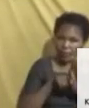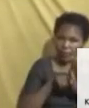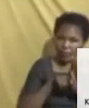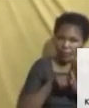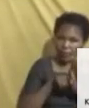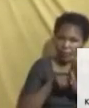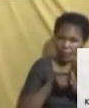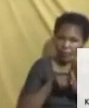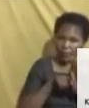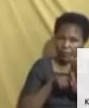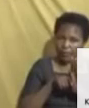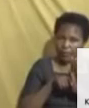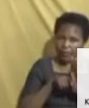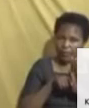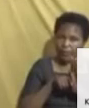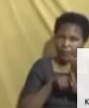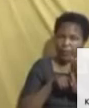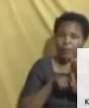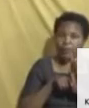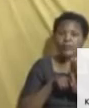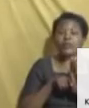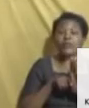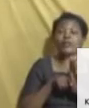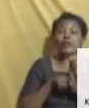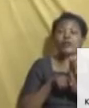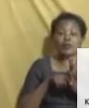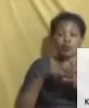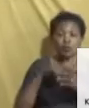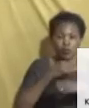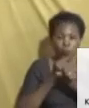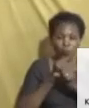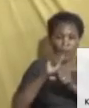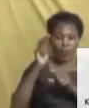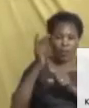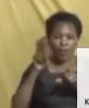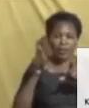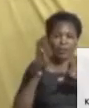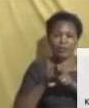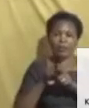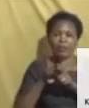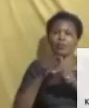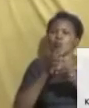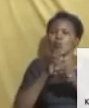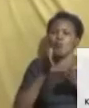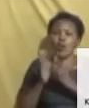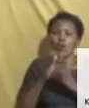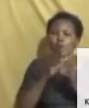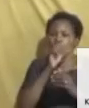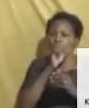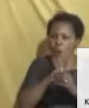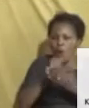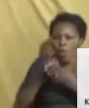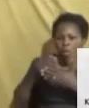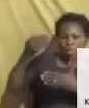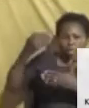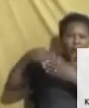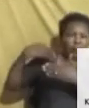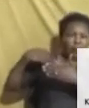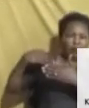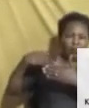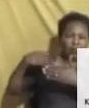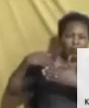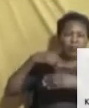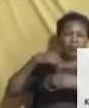is this: to constitute Kenya into a monarchy, or to constitute Kenya into